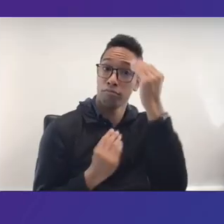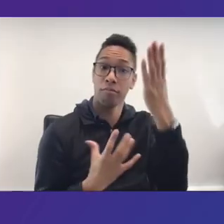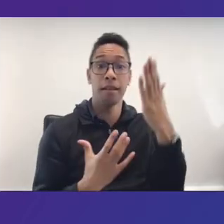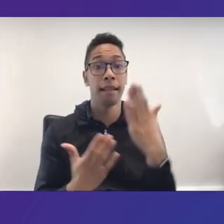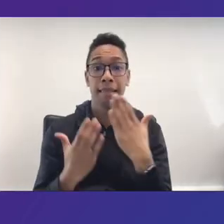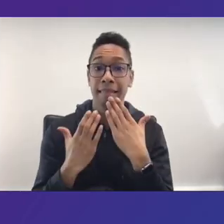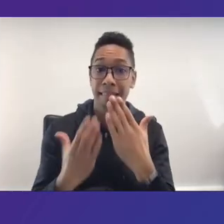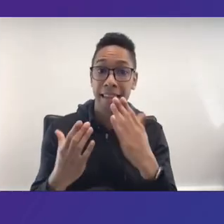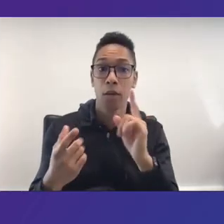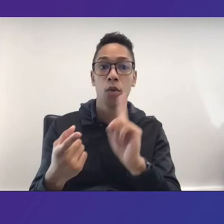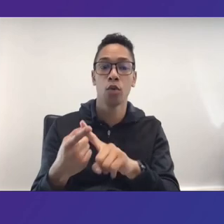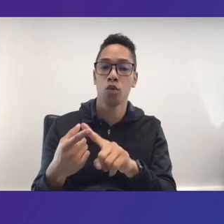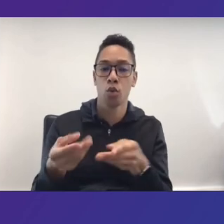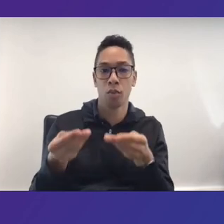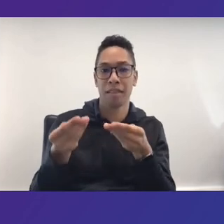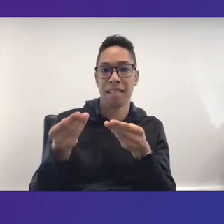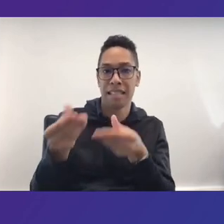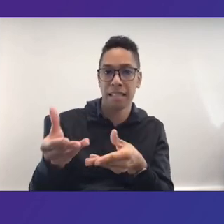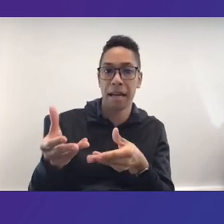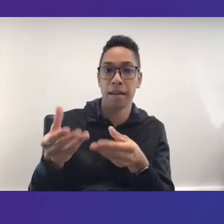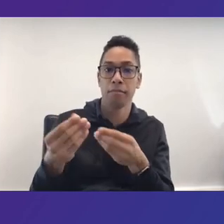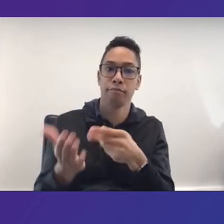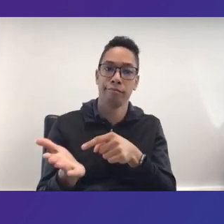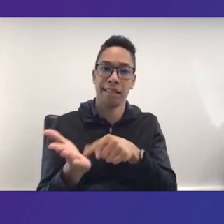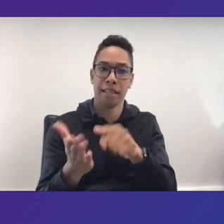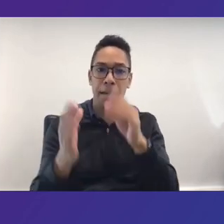the sponsors, to Tammy